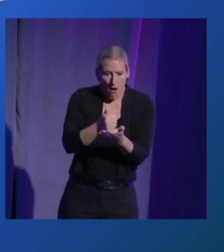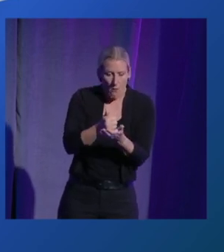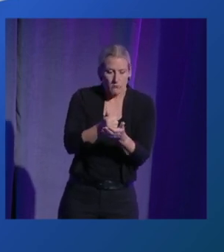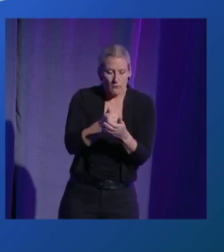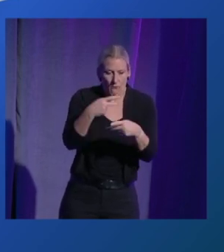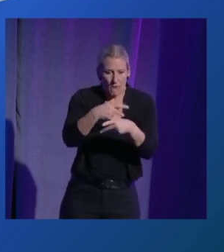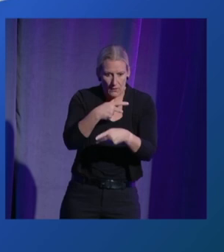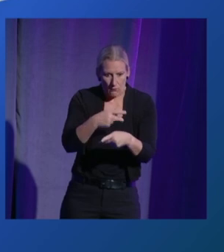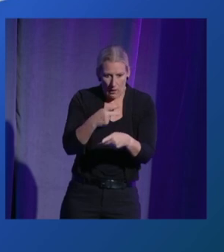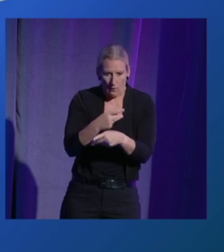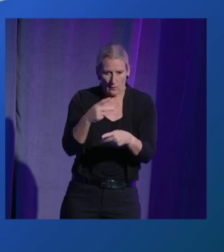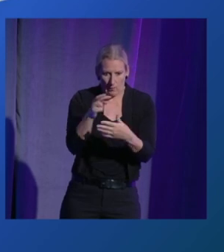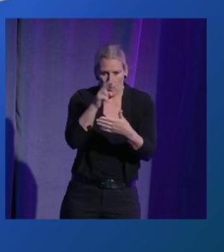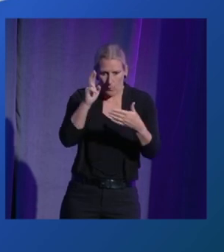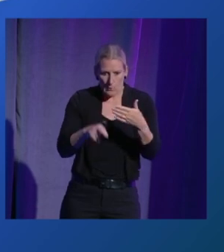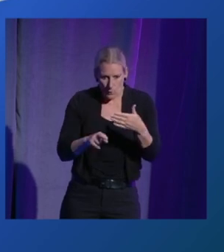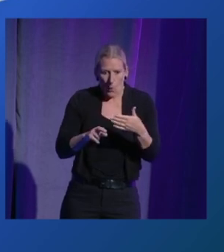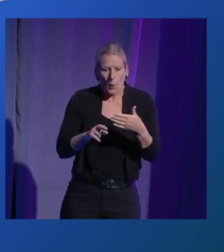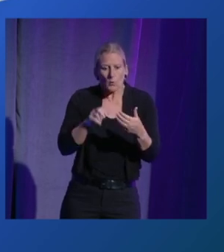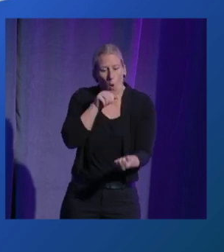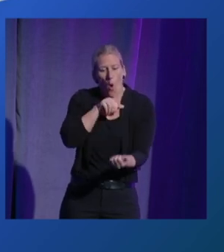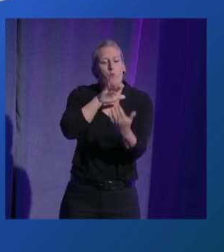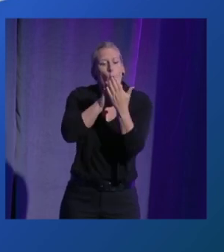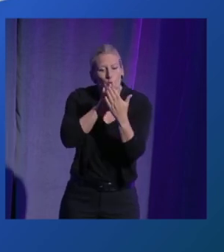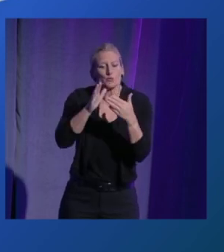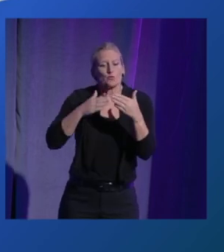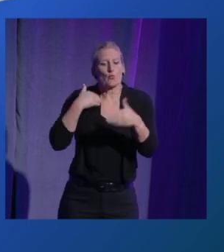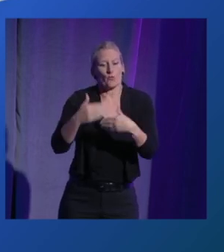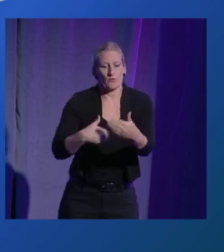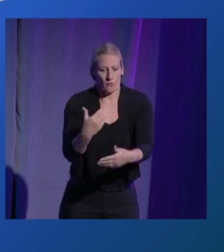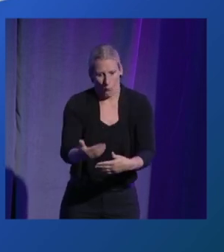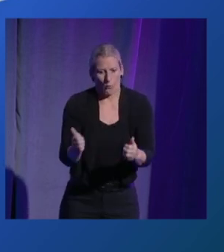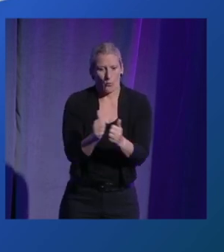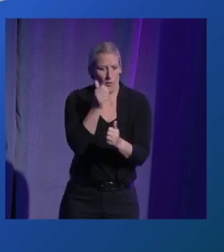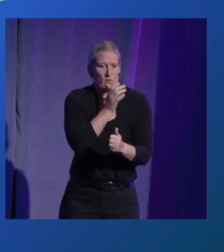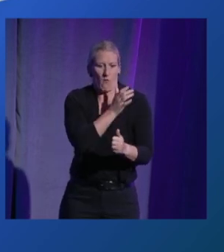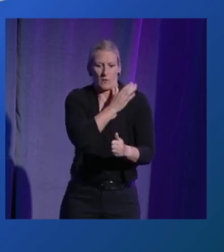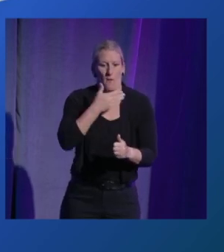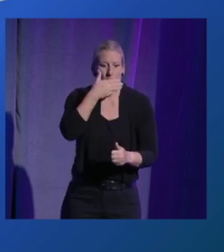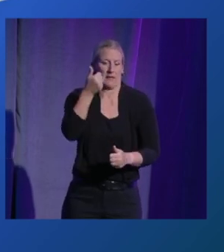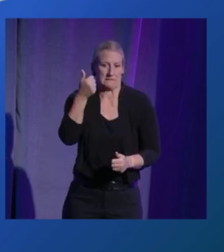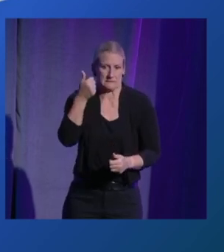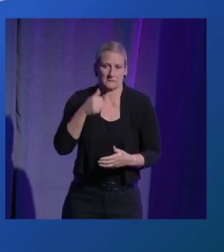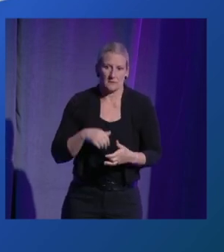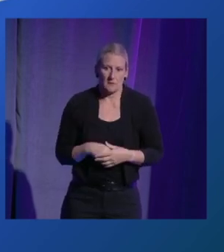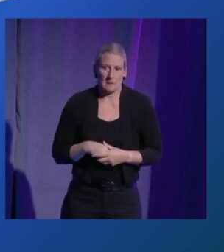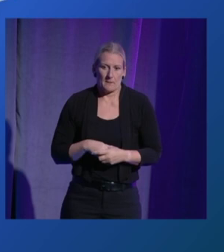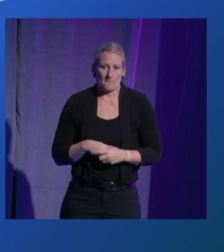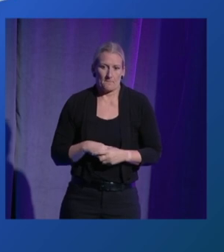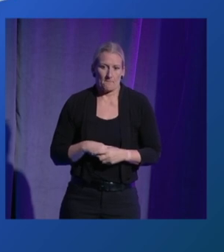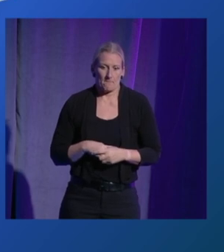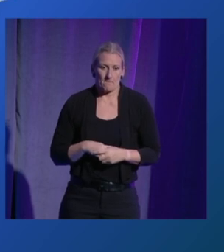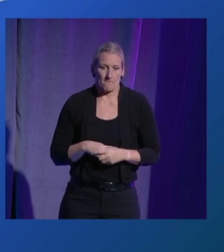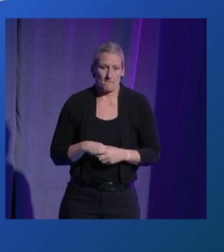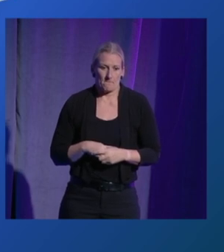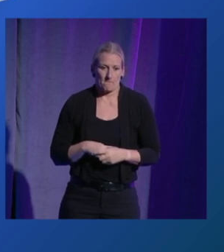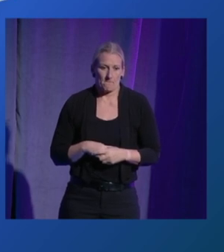or this that um and that's the kind of trend I see and and digital act